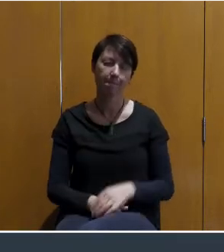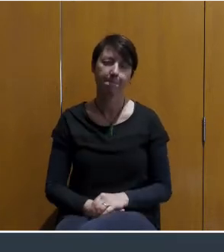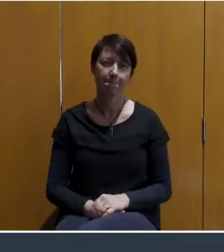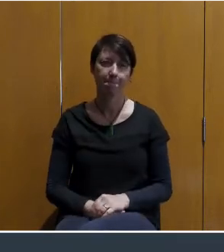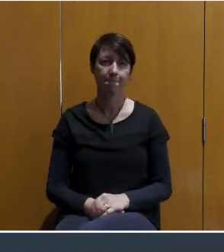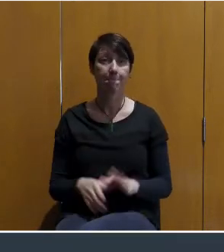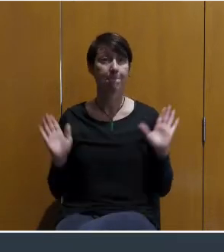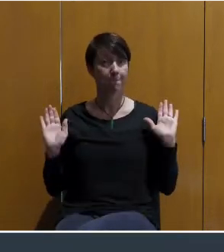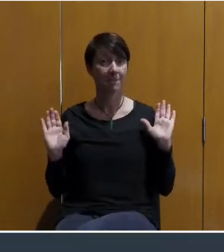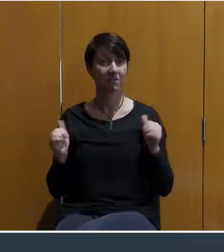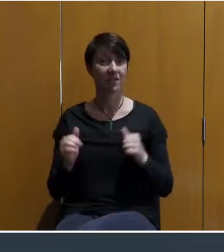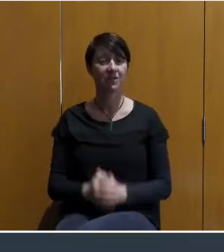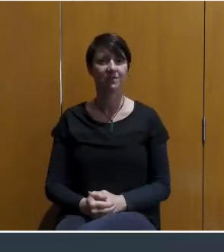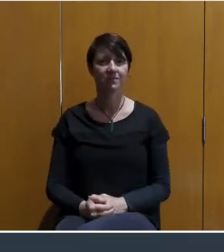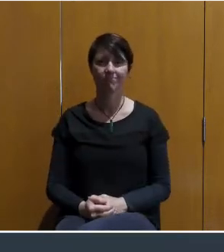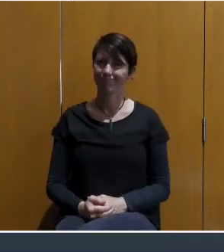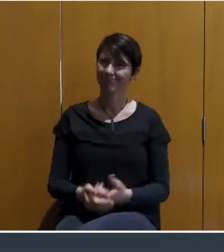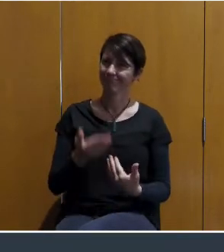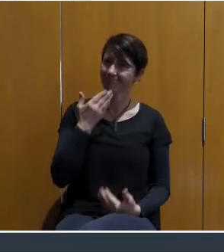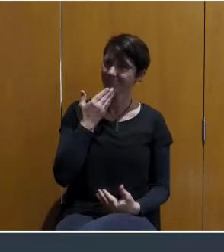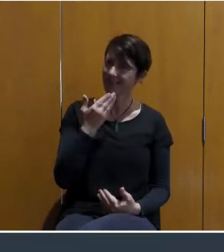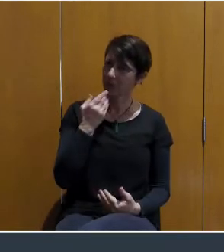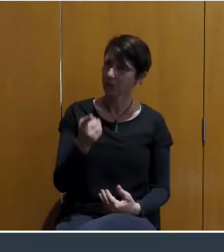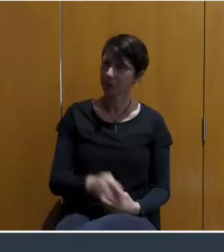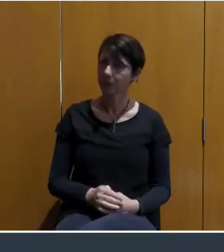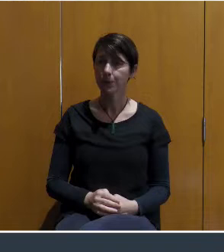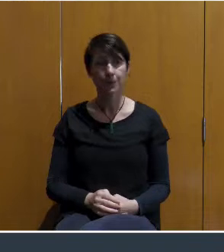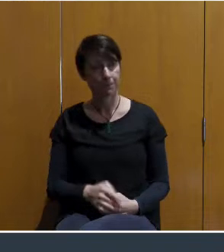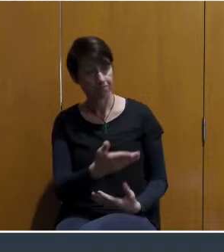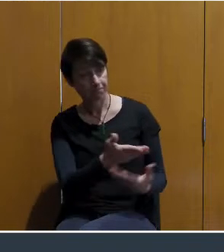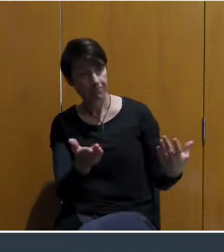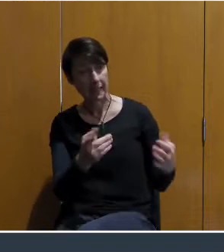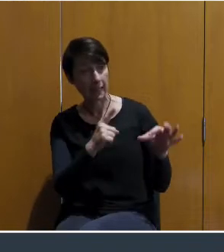that's me. Excellent, thank you, Wendy. Are there any questions from councillors?